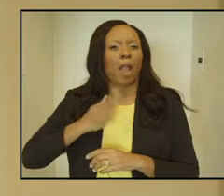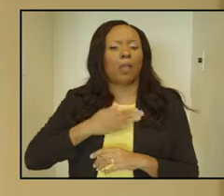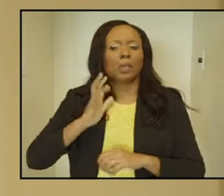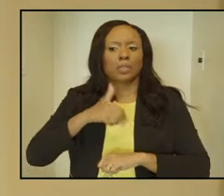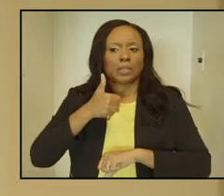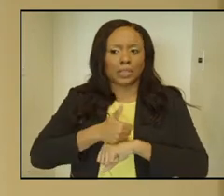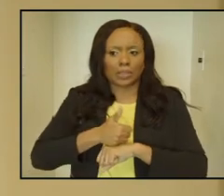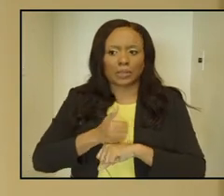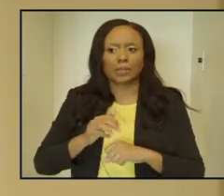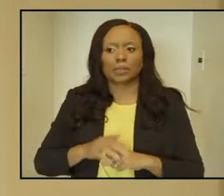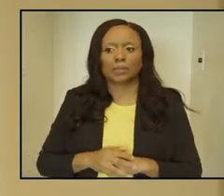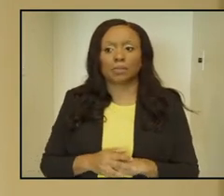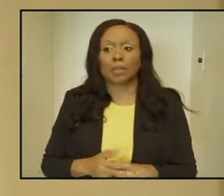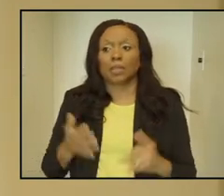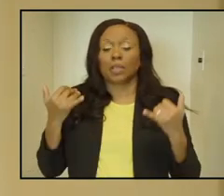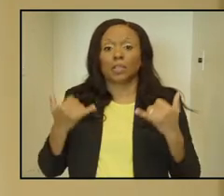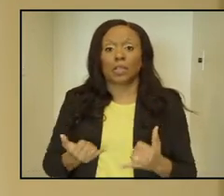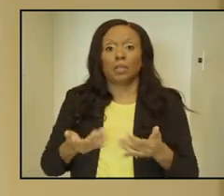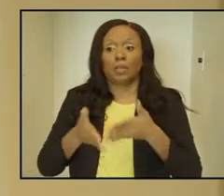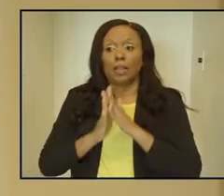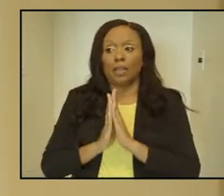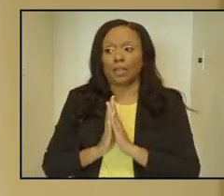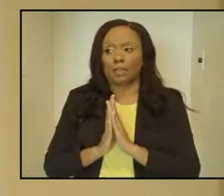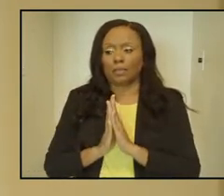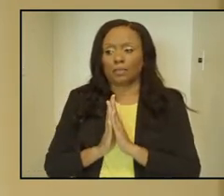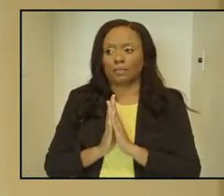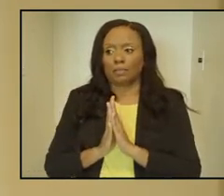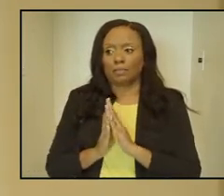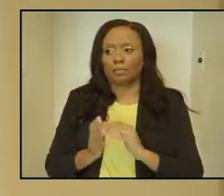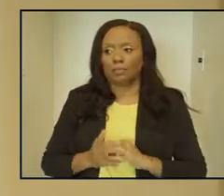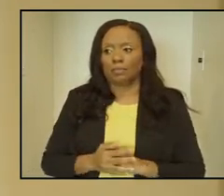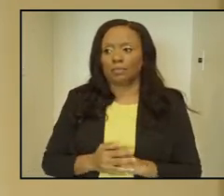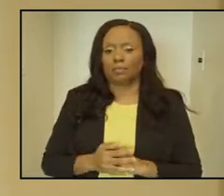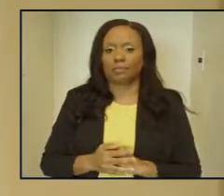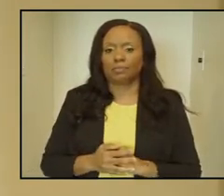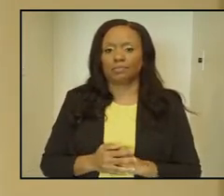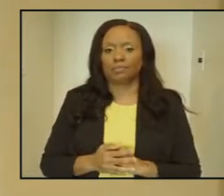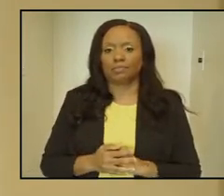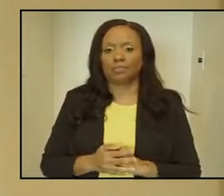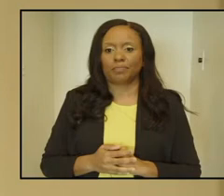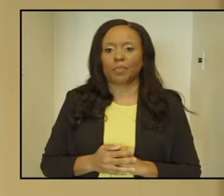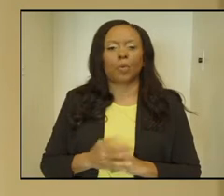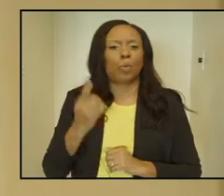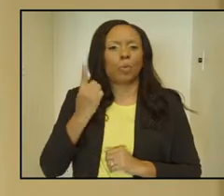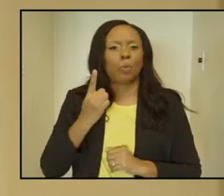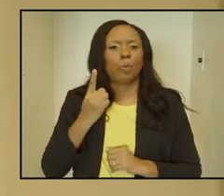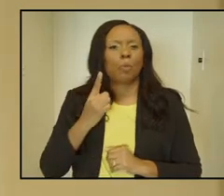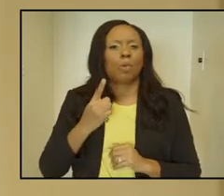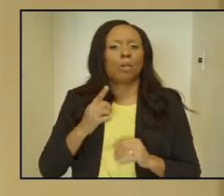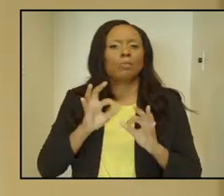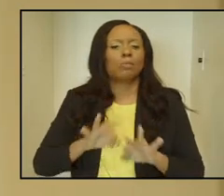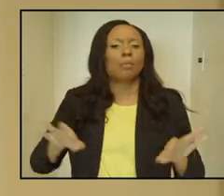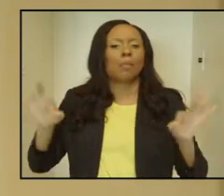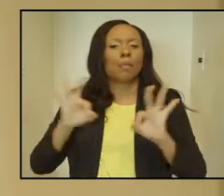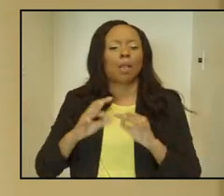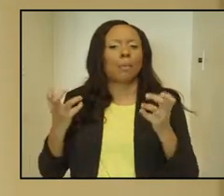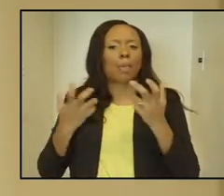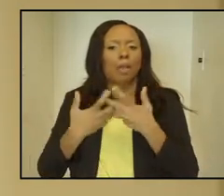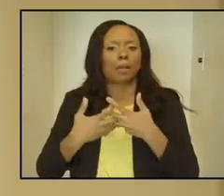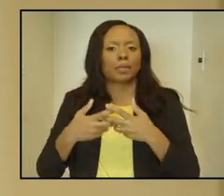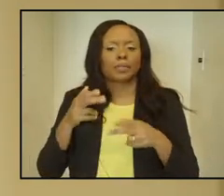And therefore, we now invite one of our valued partners, Ernst & Young, to